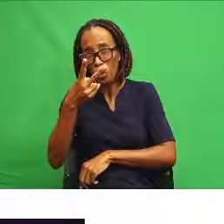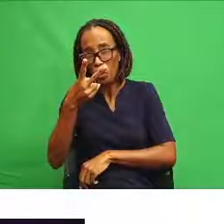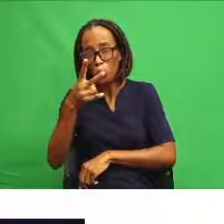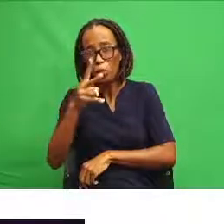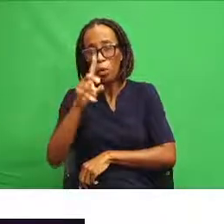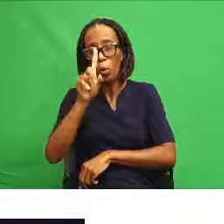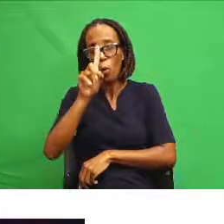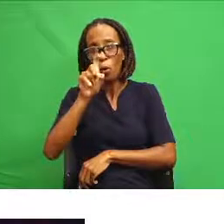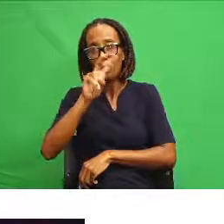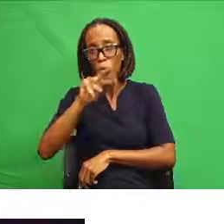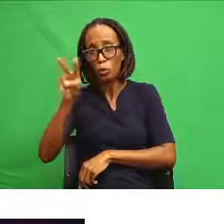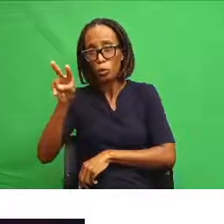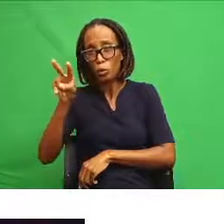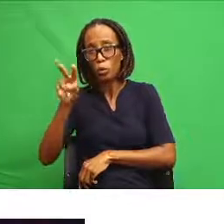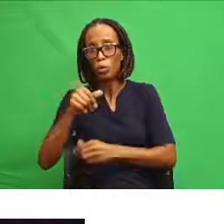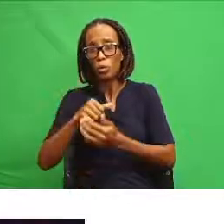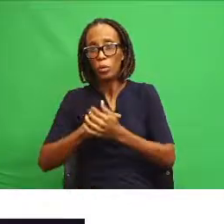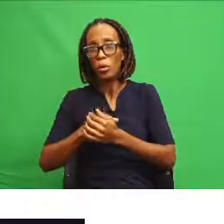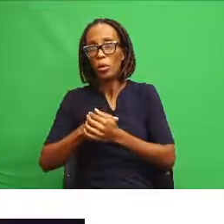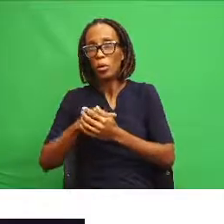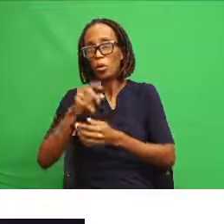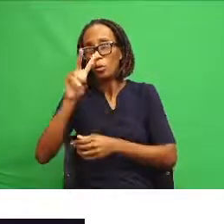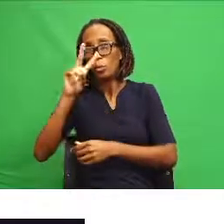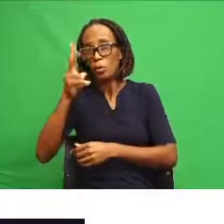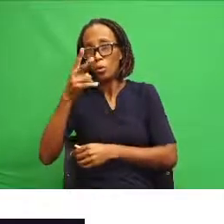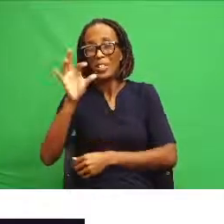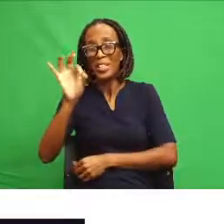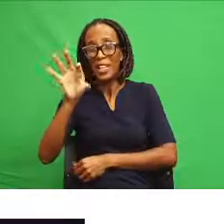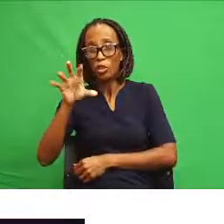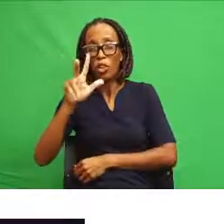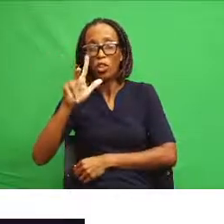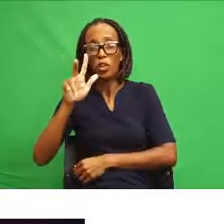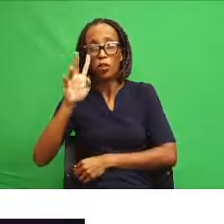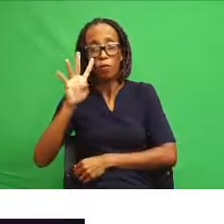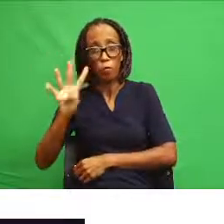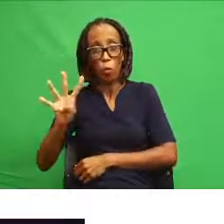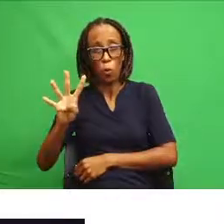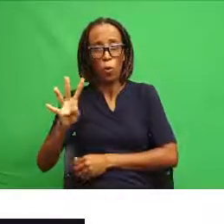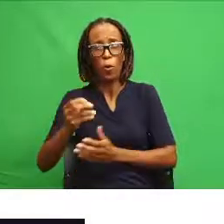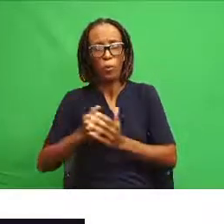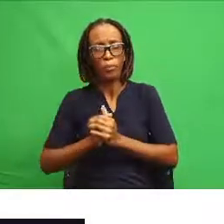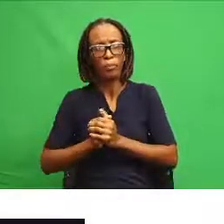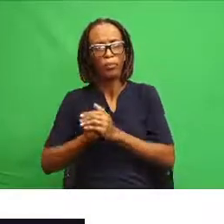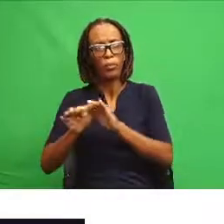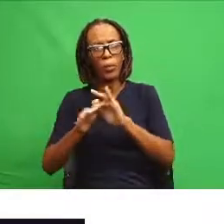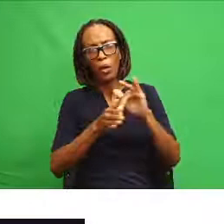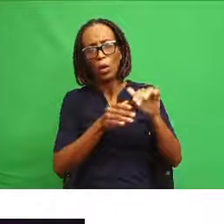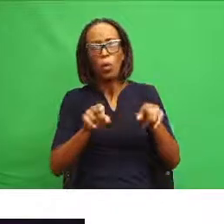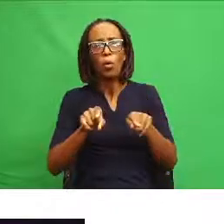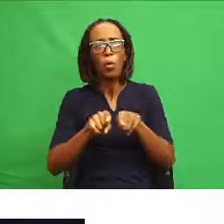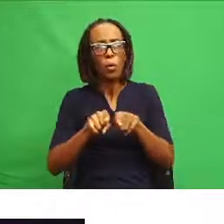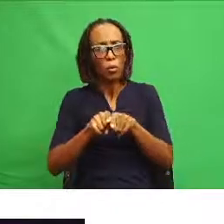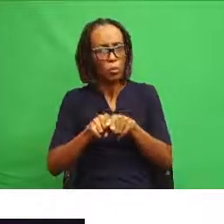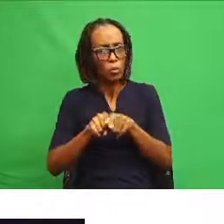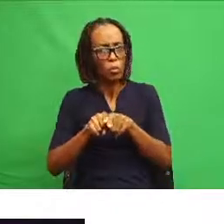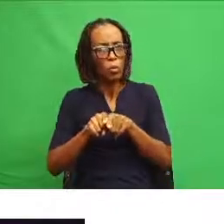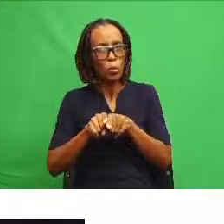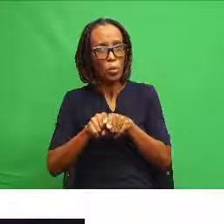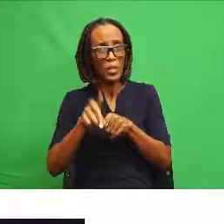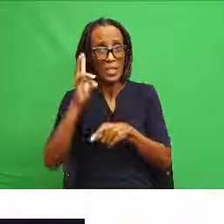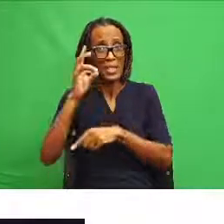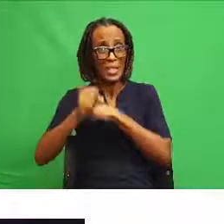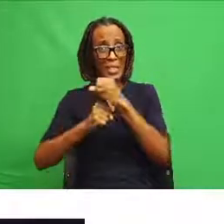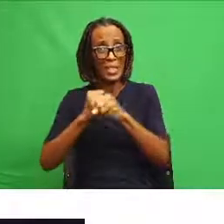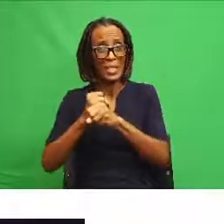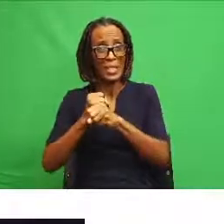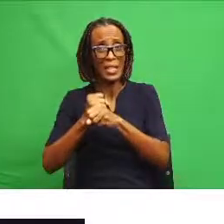2,122 to 2,934. Additionally, during this period, the highest